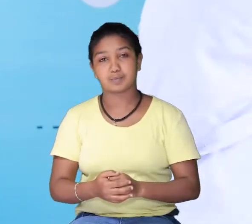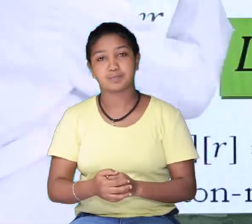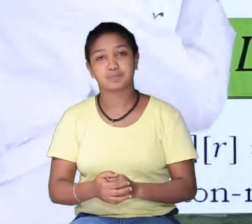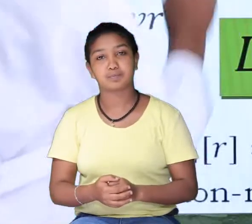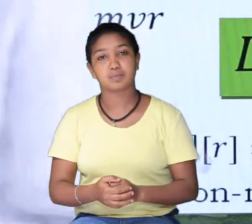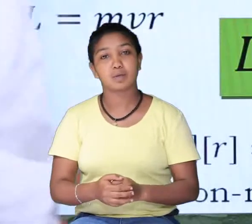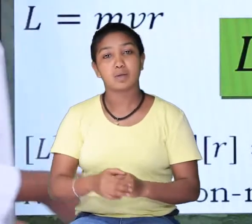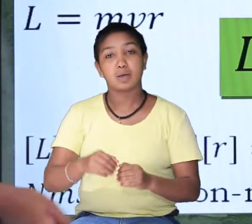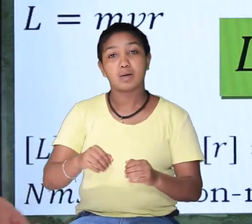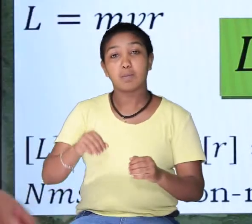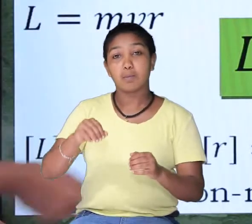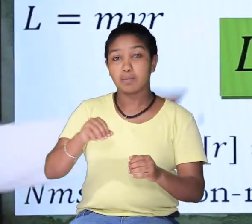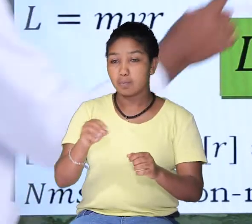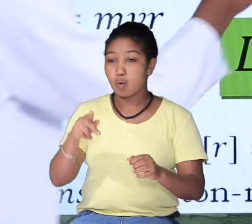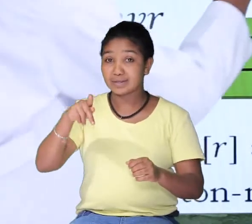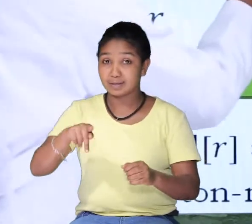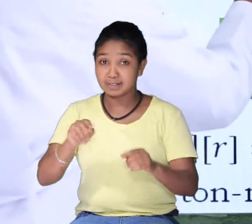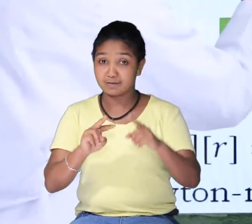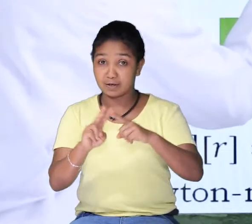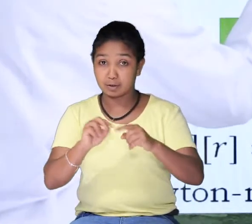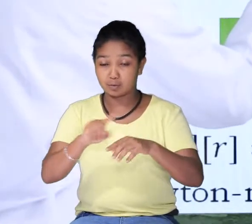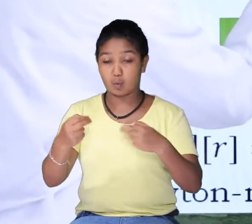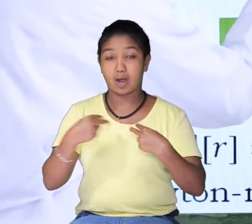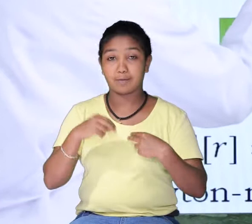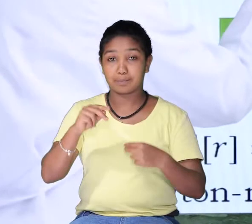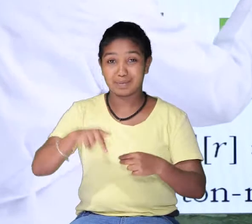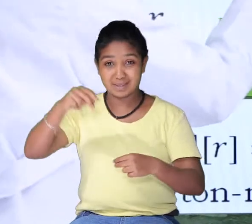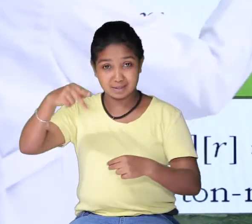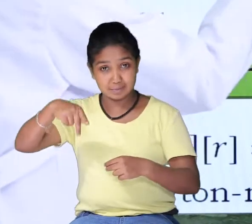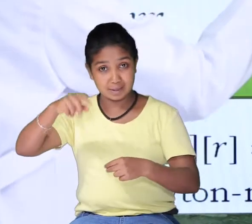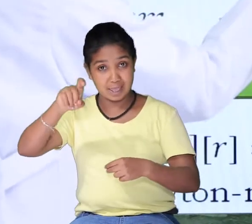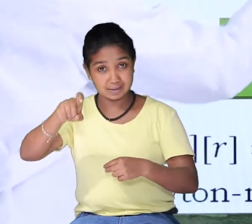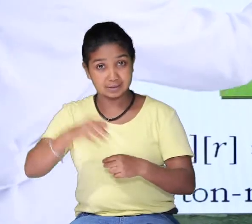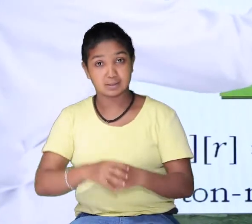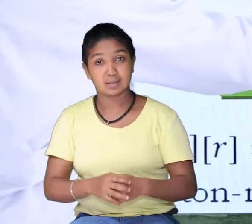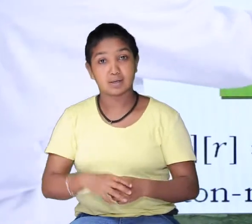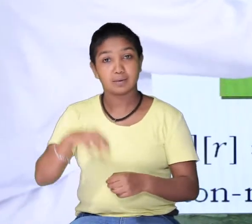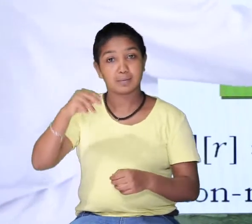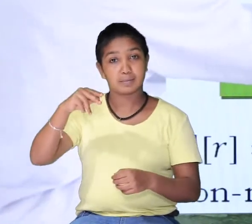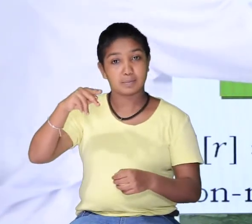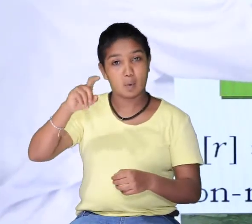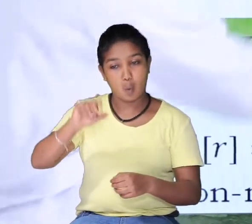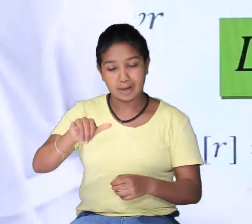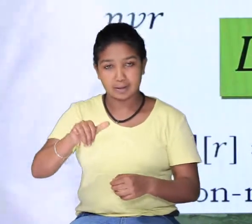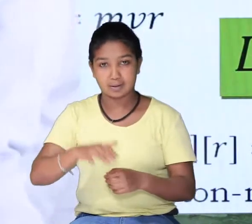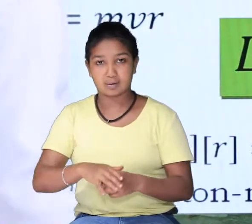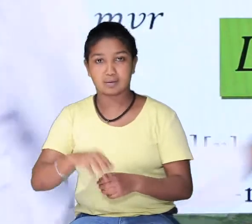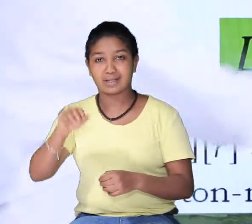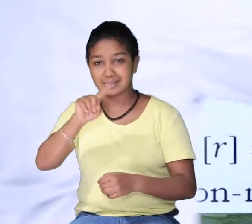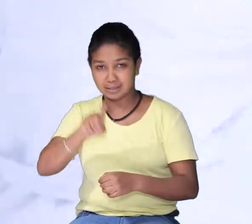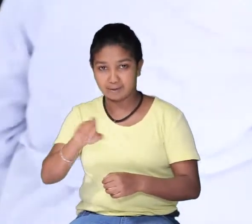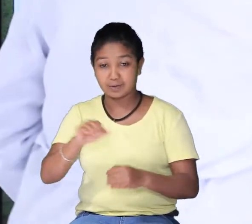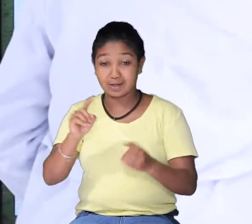notation form. Momentum is also a vector quantity. It's possible to have Px, the momentum along x, the momentum along y, the momentum along